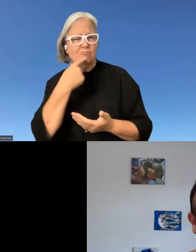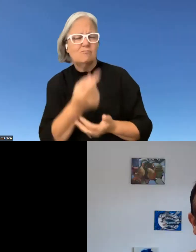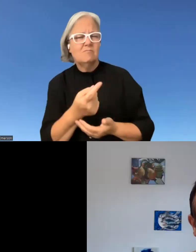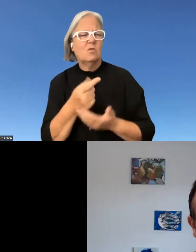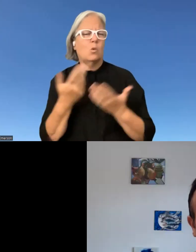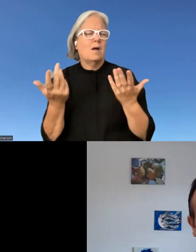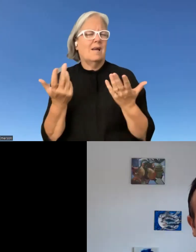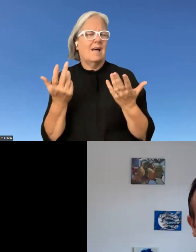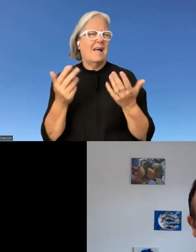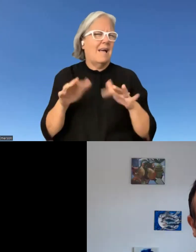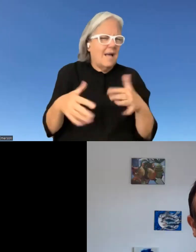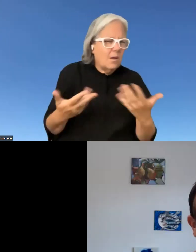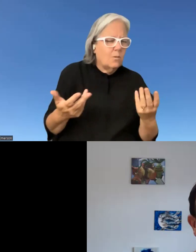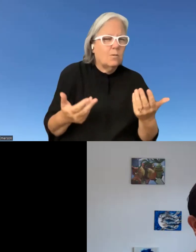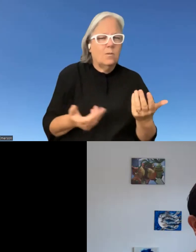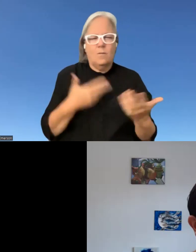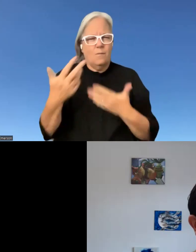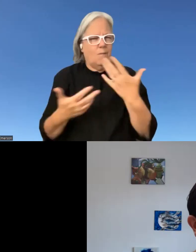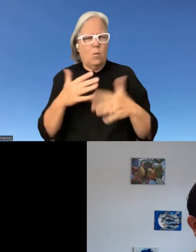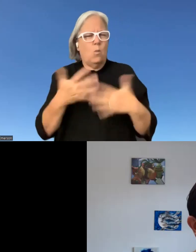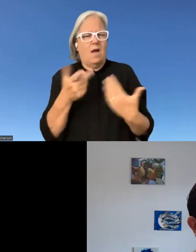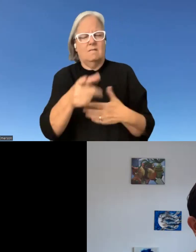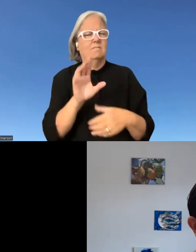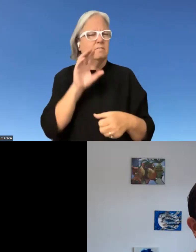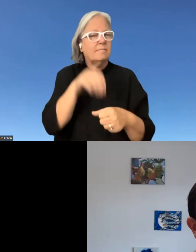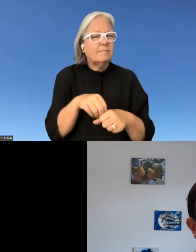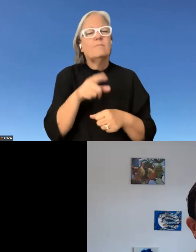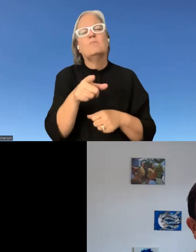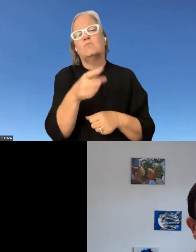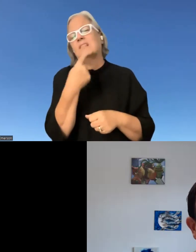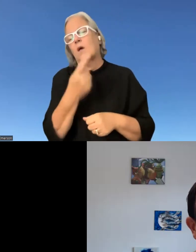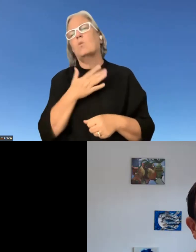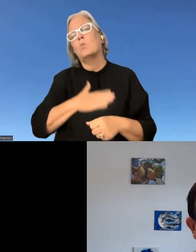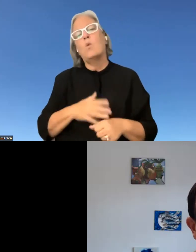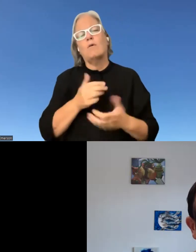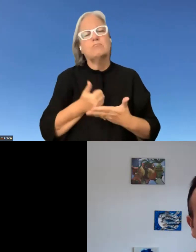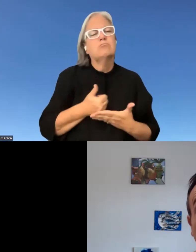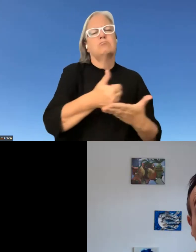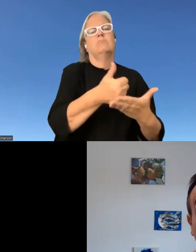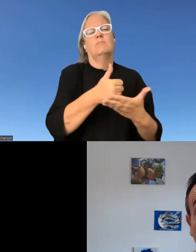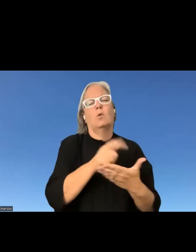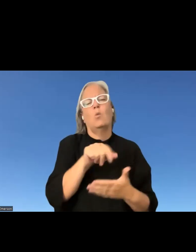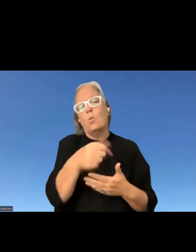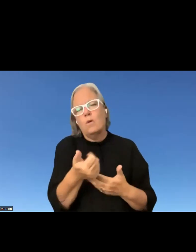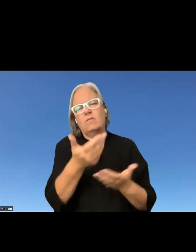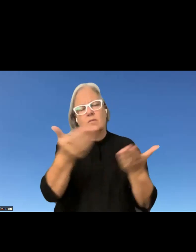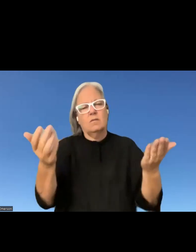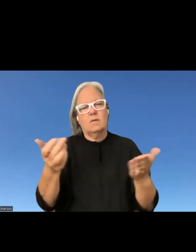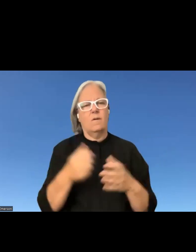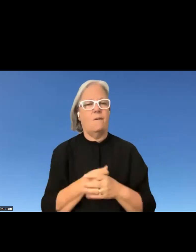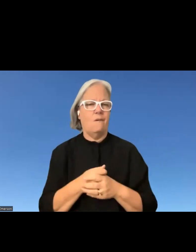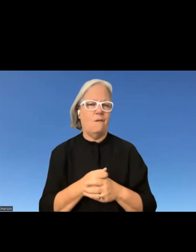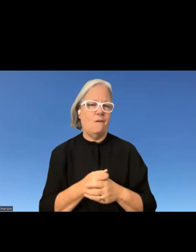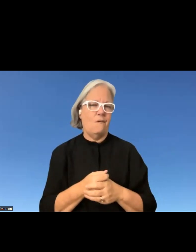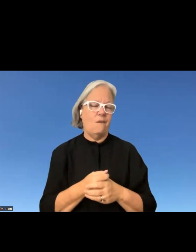has Atos been involved, and why are you doing it? I mean, you mentioned you want to help others, but can you elaborate a bit more? Yeah, sure. So